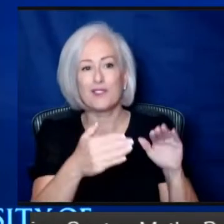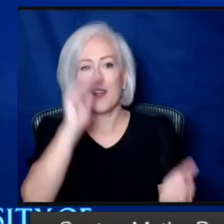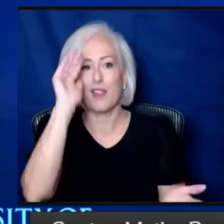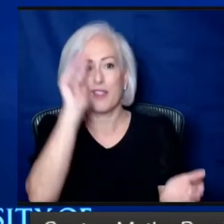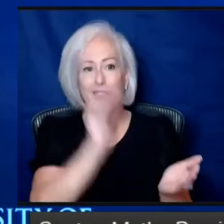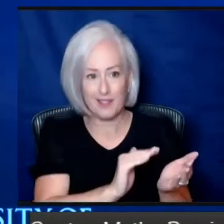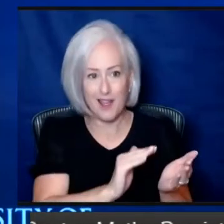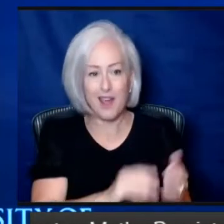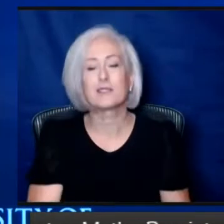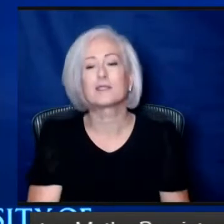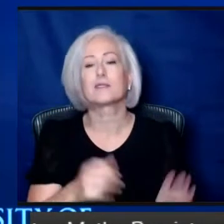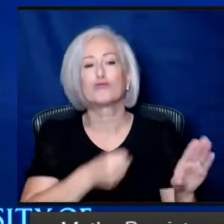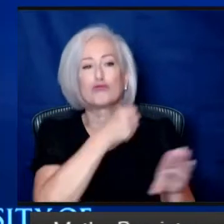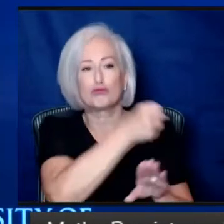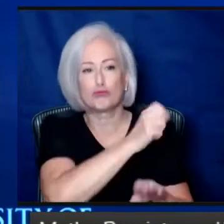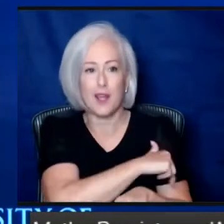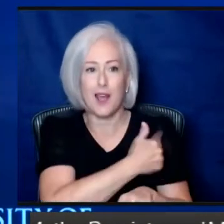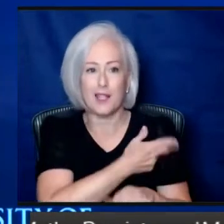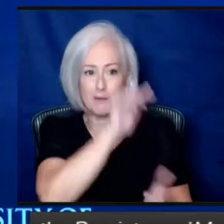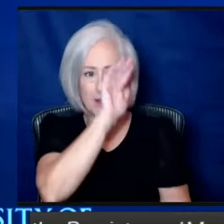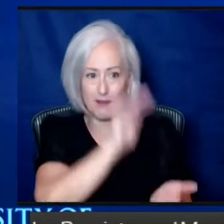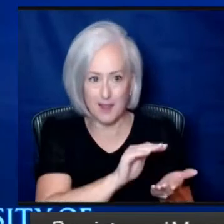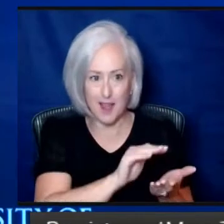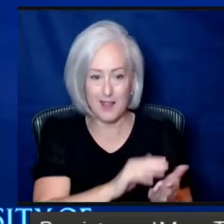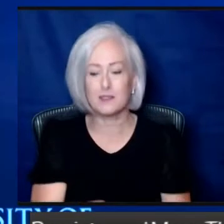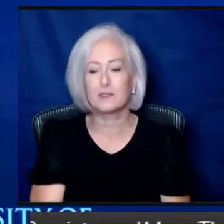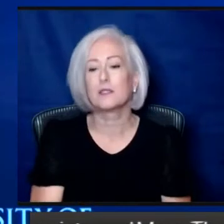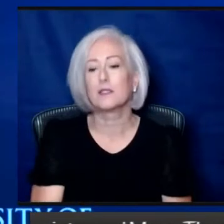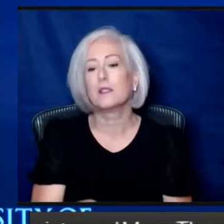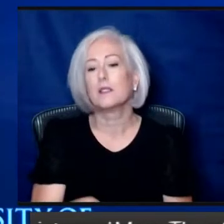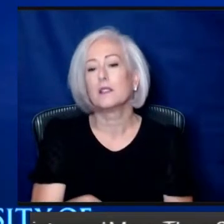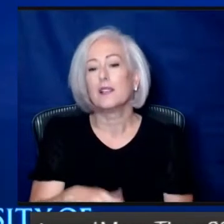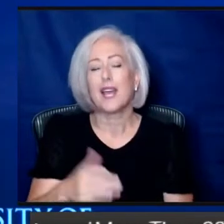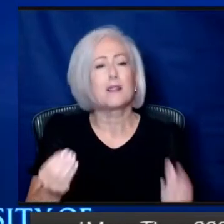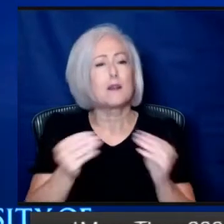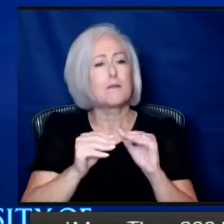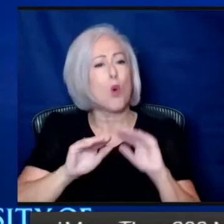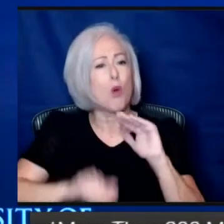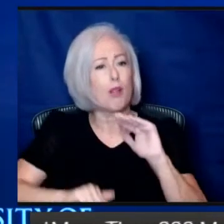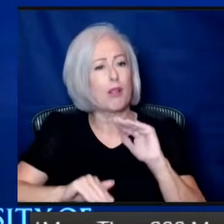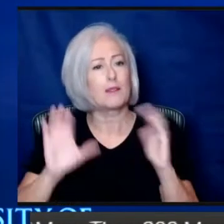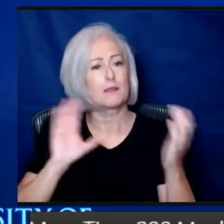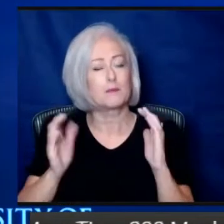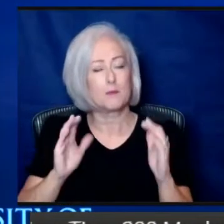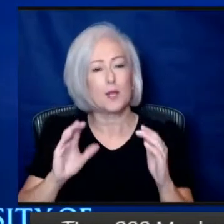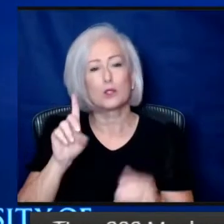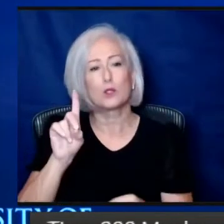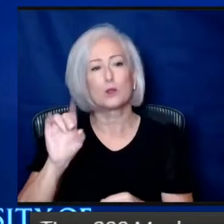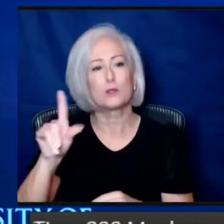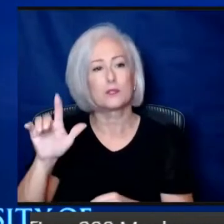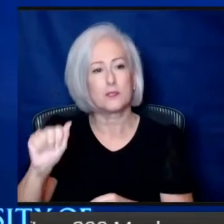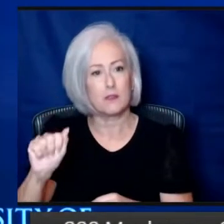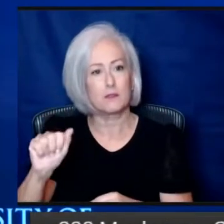Omicron wave. What we're really hoping is that that individual immunity people have gained, mostly by vaccination, but also infection